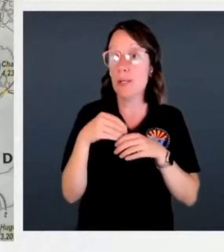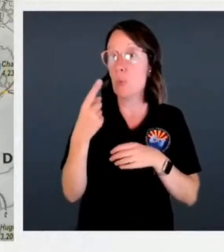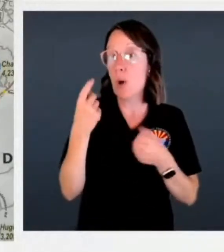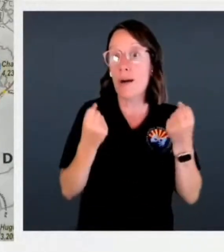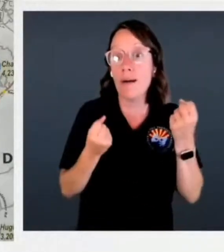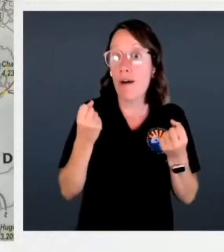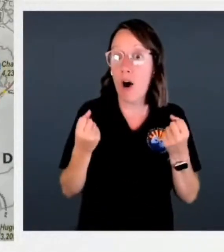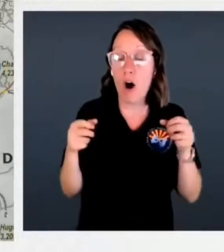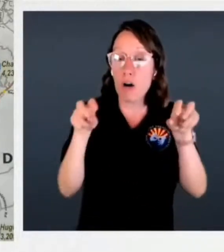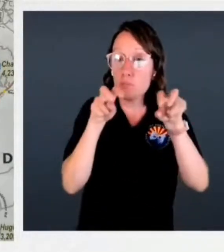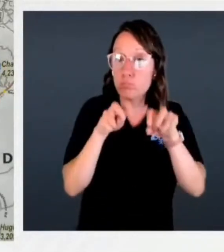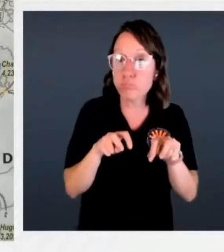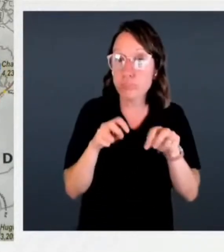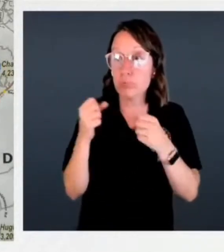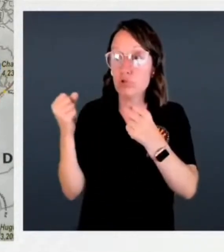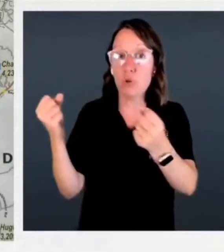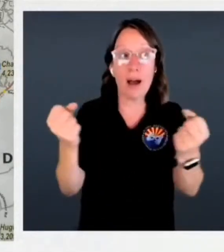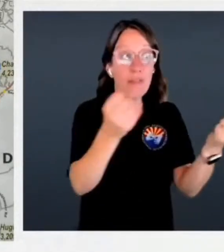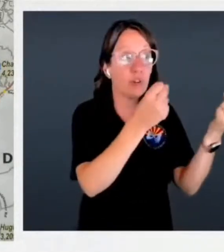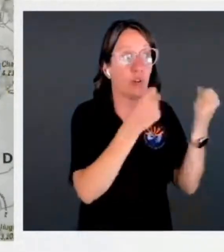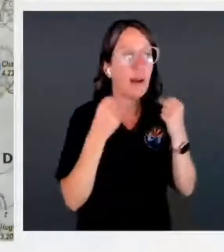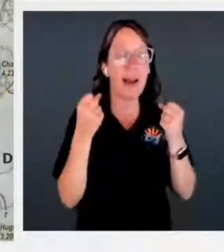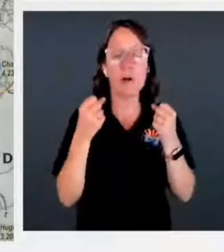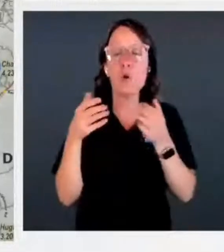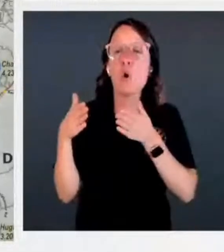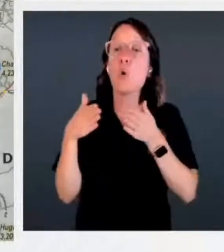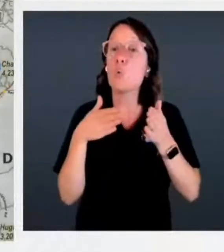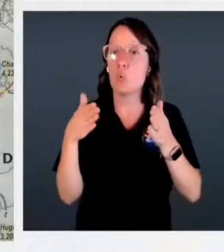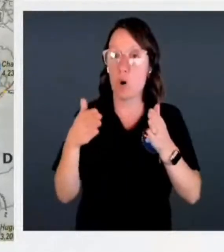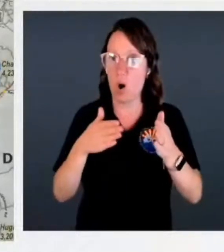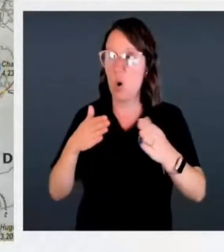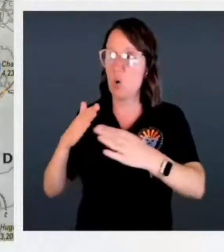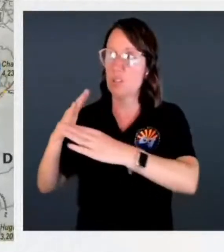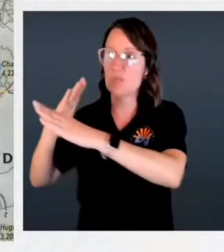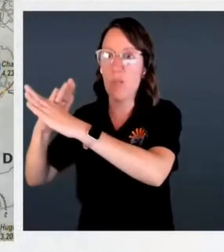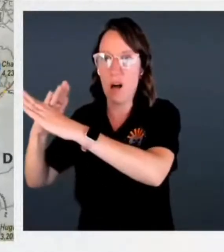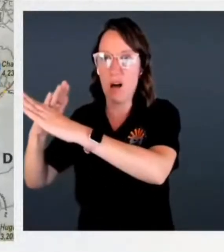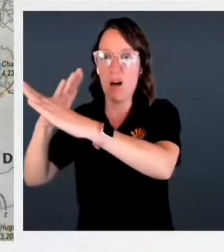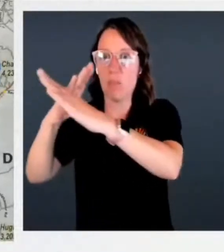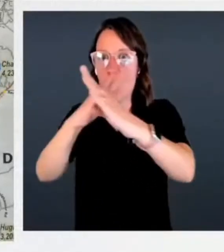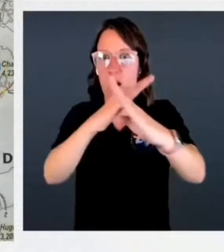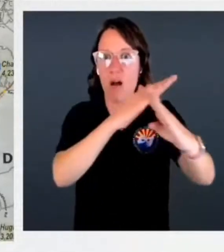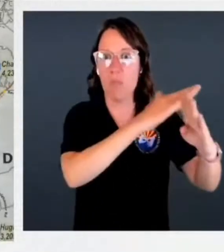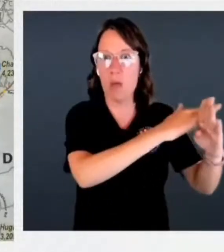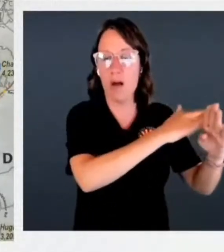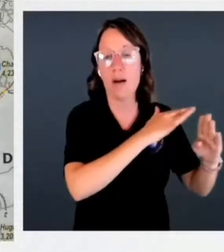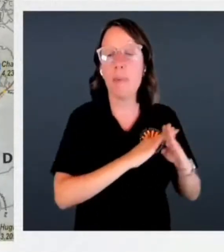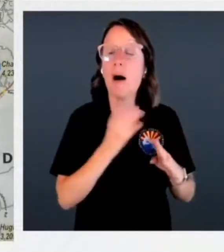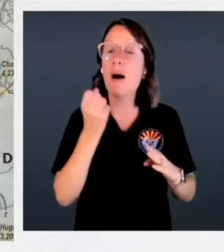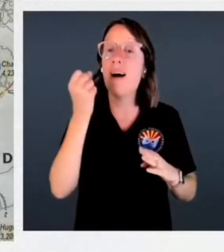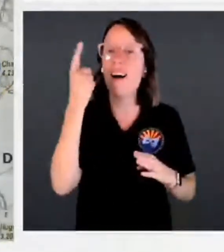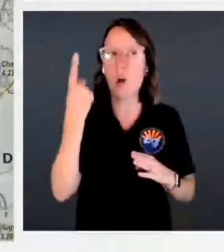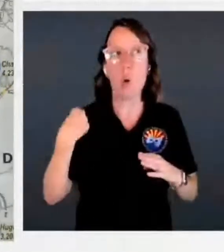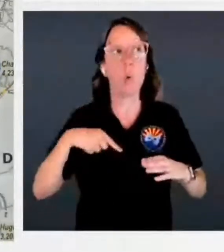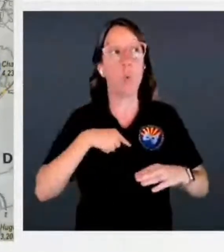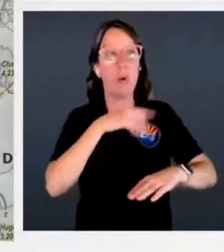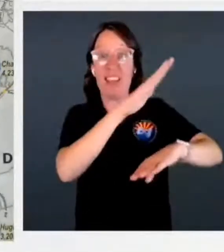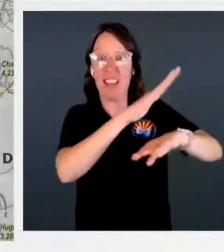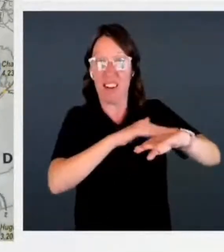a variety of different road closures, which I'll get into, but just know they come from different parts of the state. They come